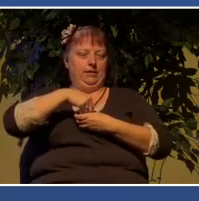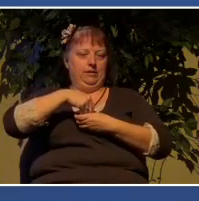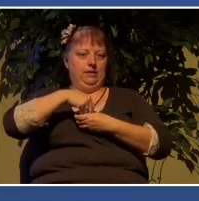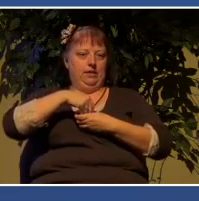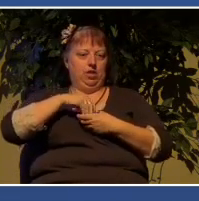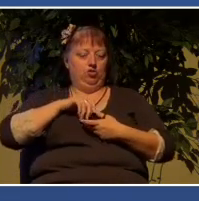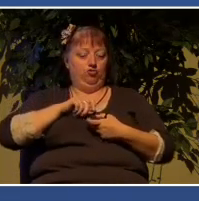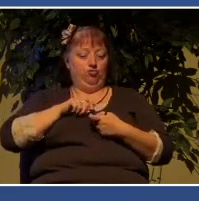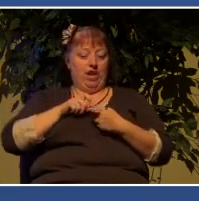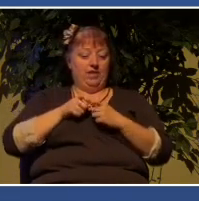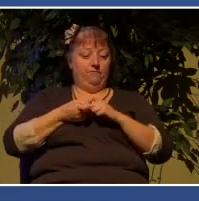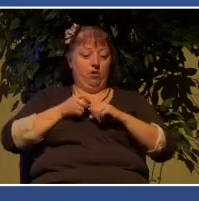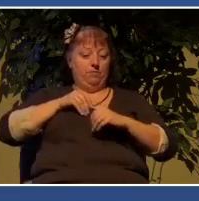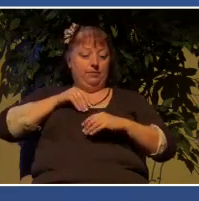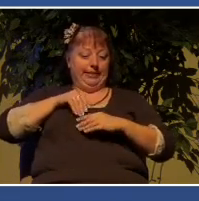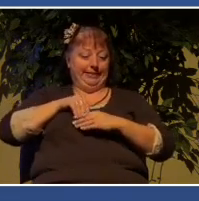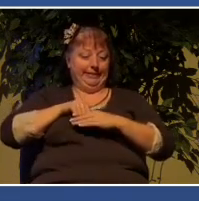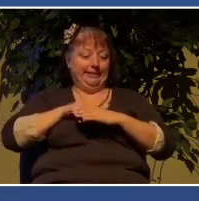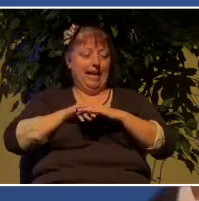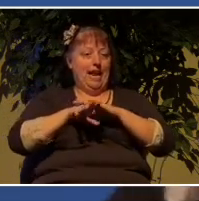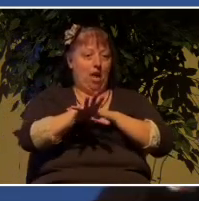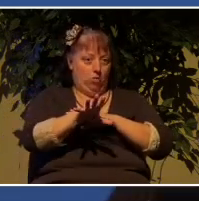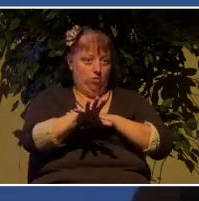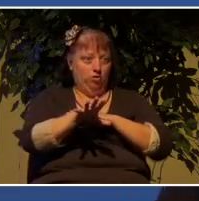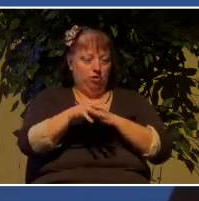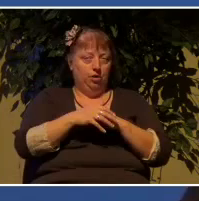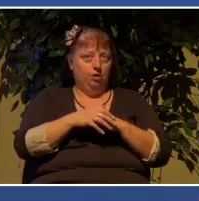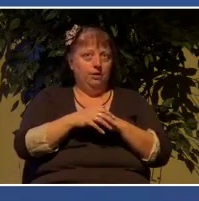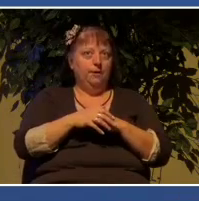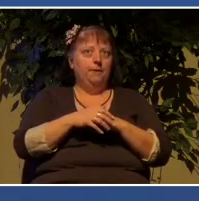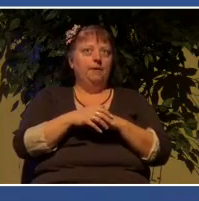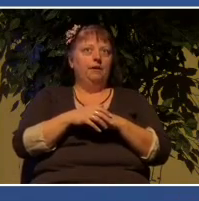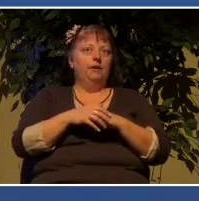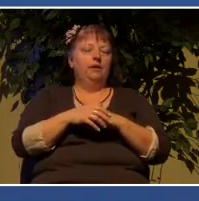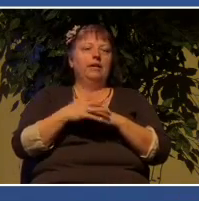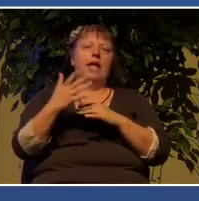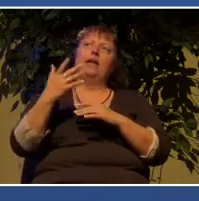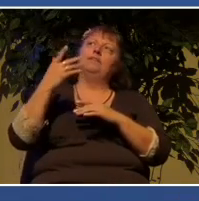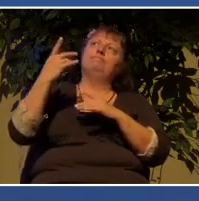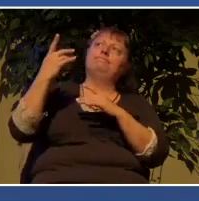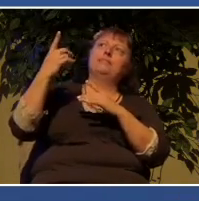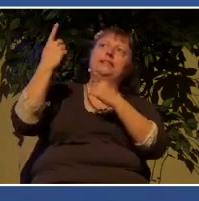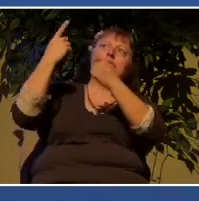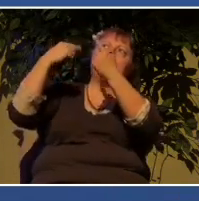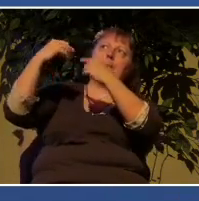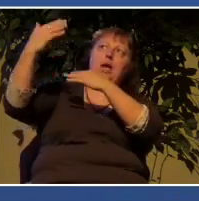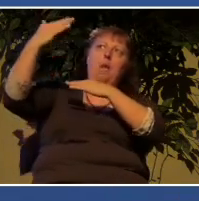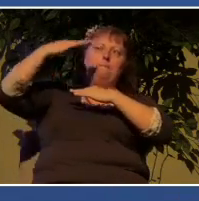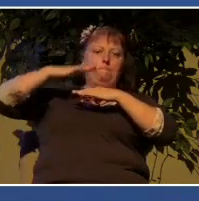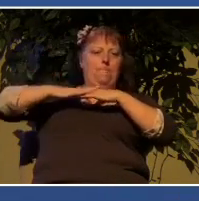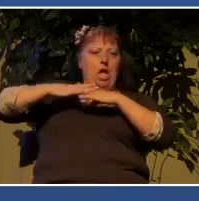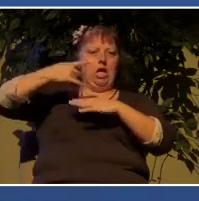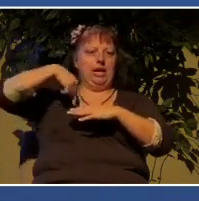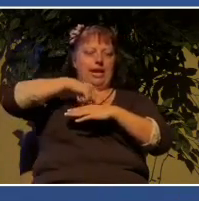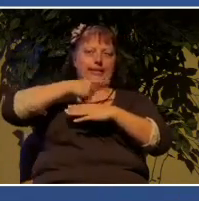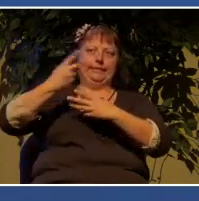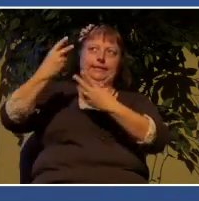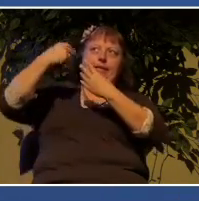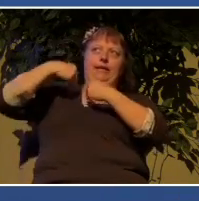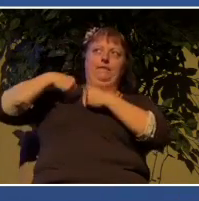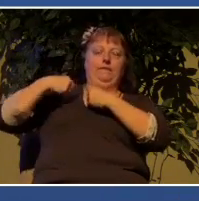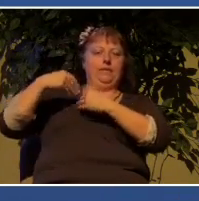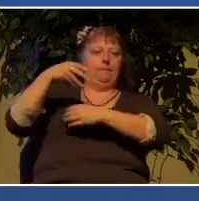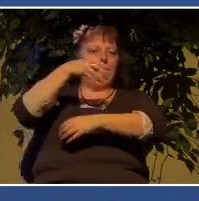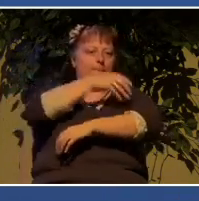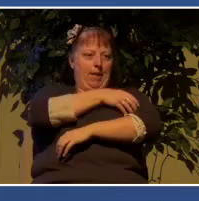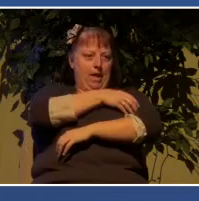inside out. And he does that by coming upon us to empower us